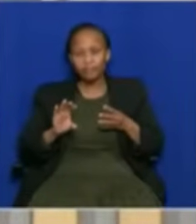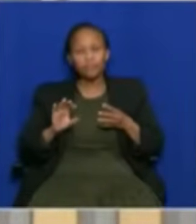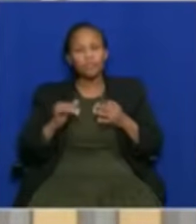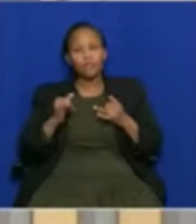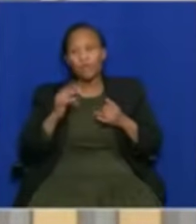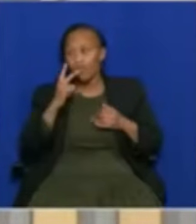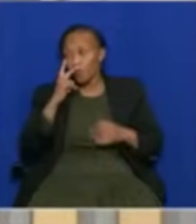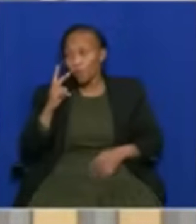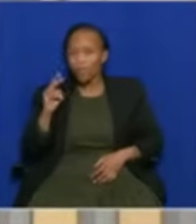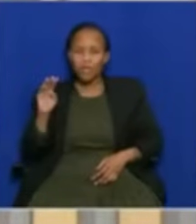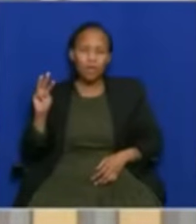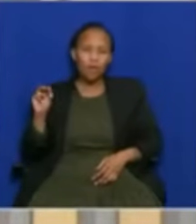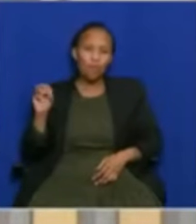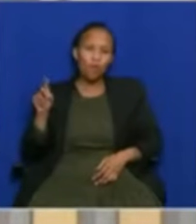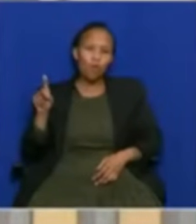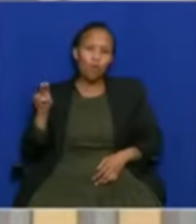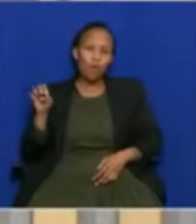with